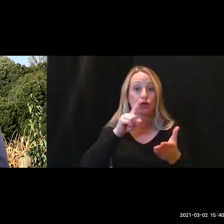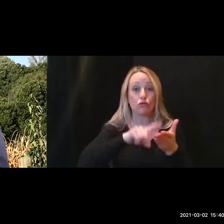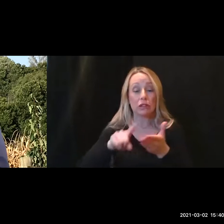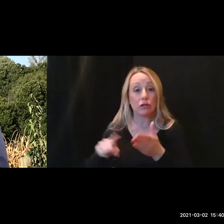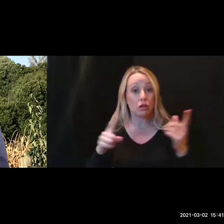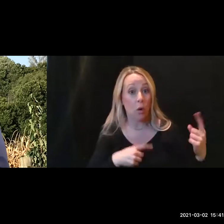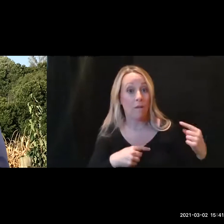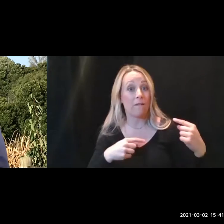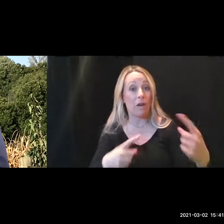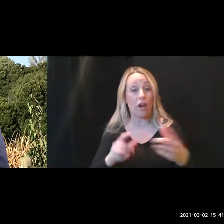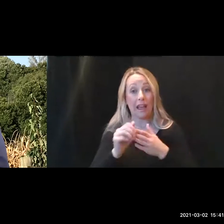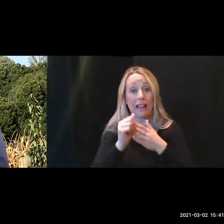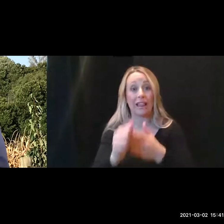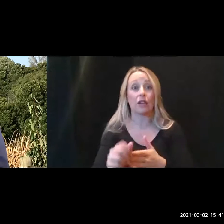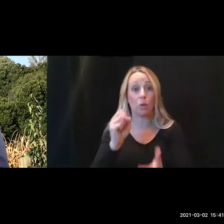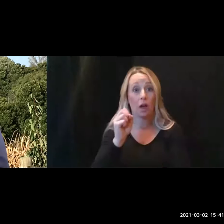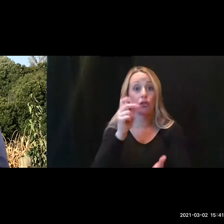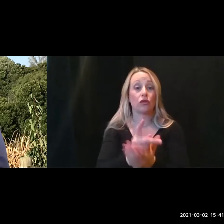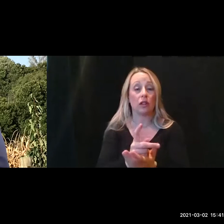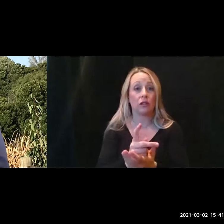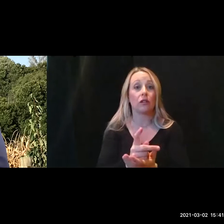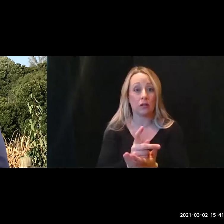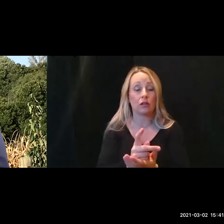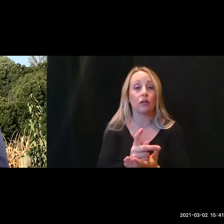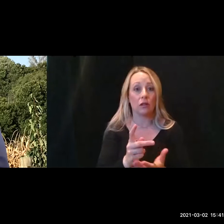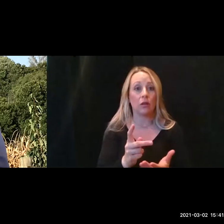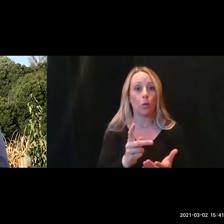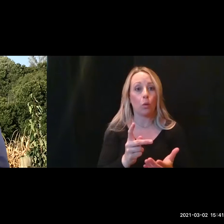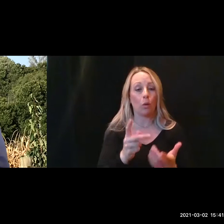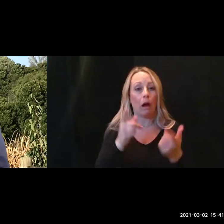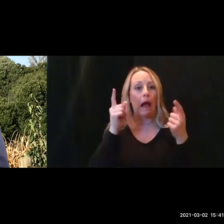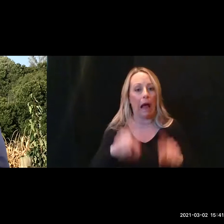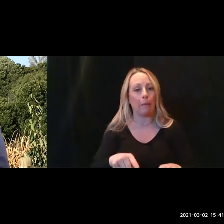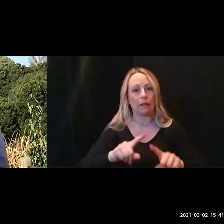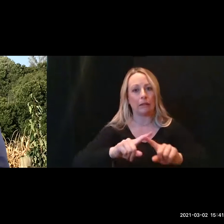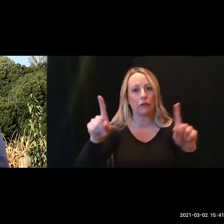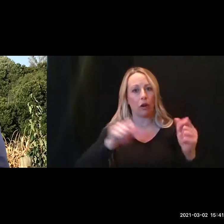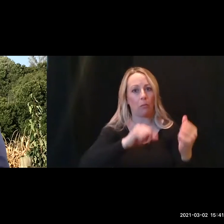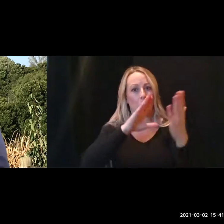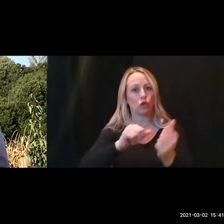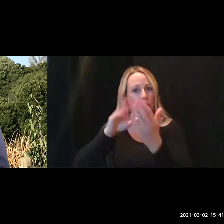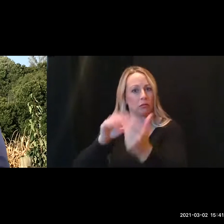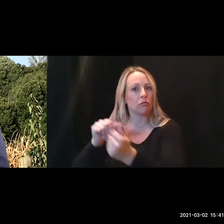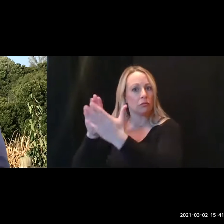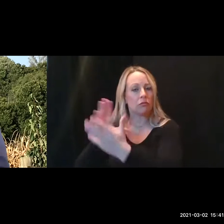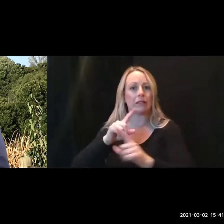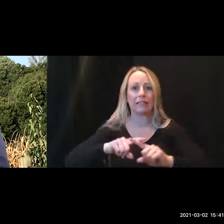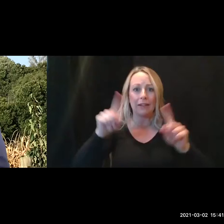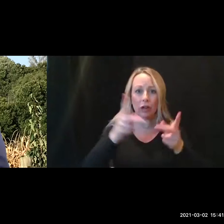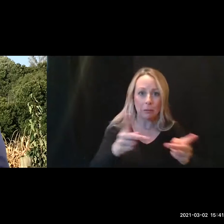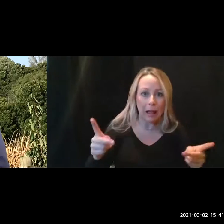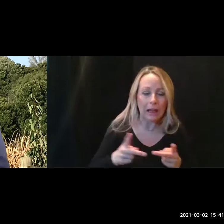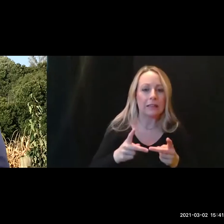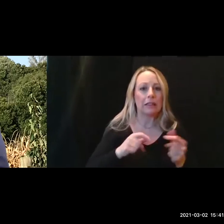authorization were carried out in different ways, in different places, using different